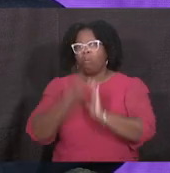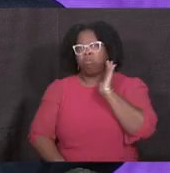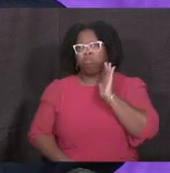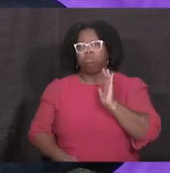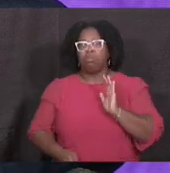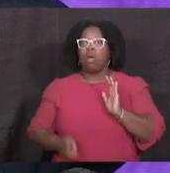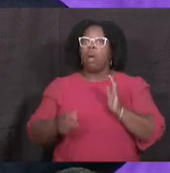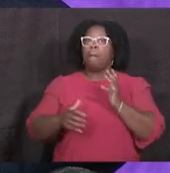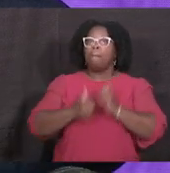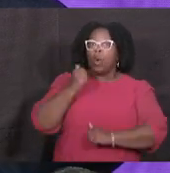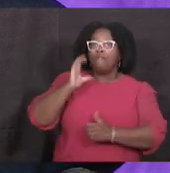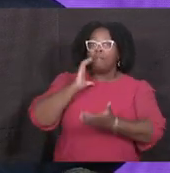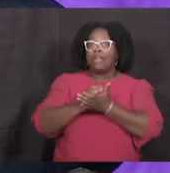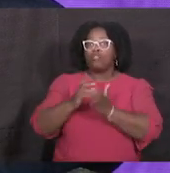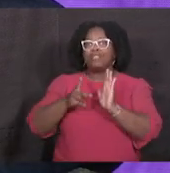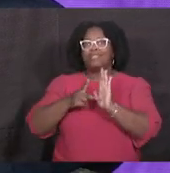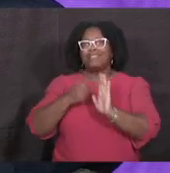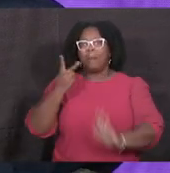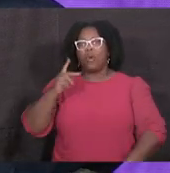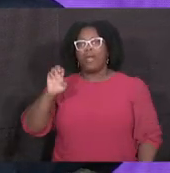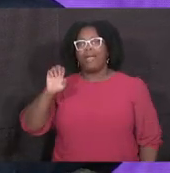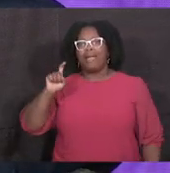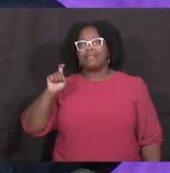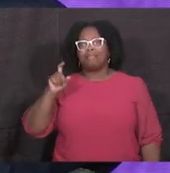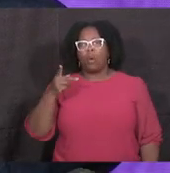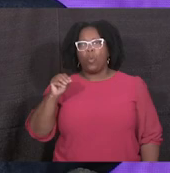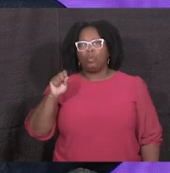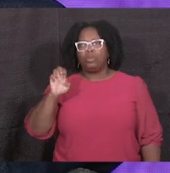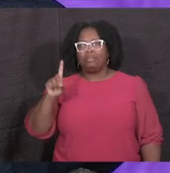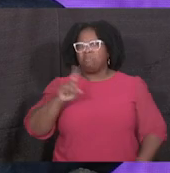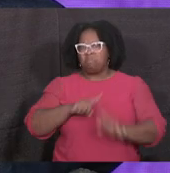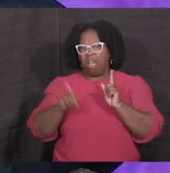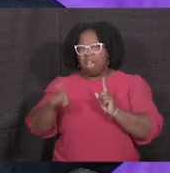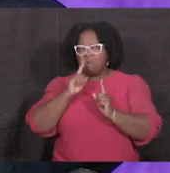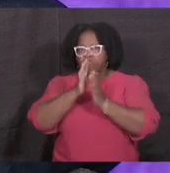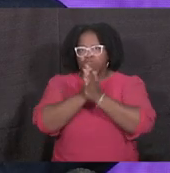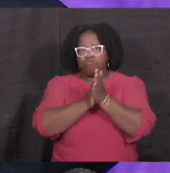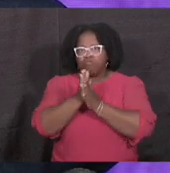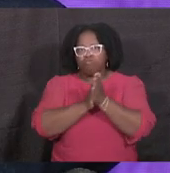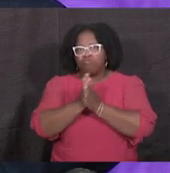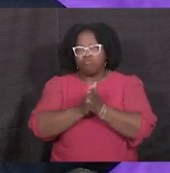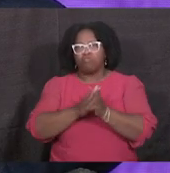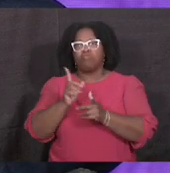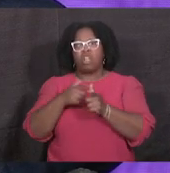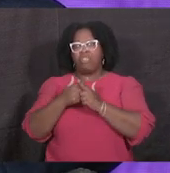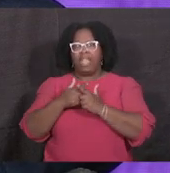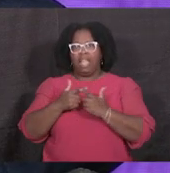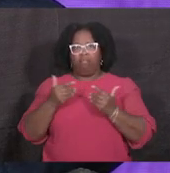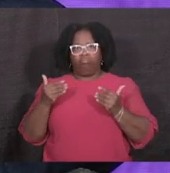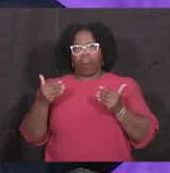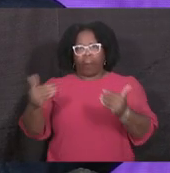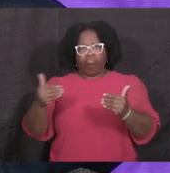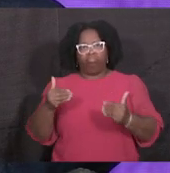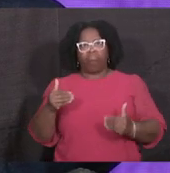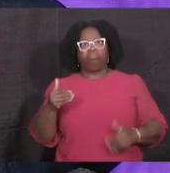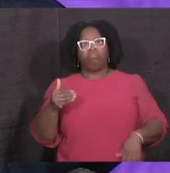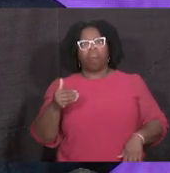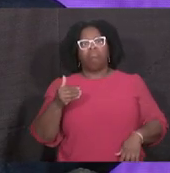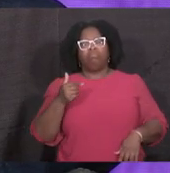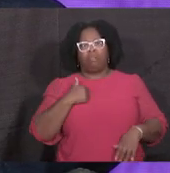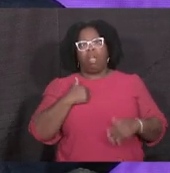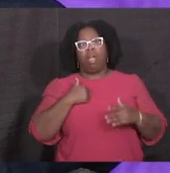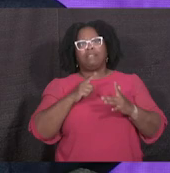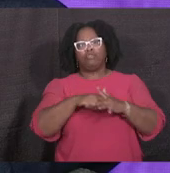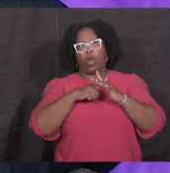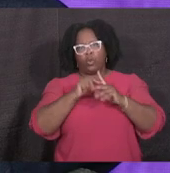double exposed, but he really got into it. Mm-hmm. And then it went forward to another situation when I was on the way to work in a movie